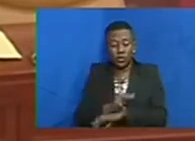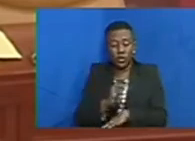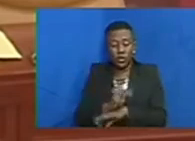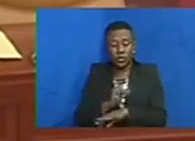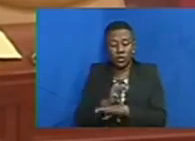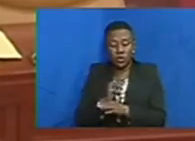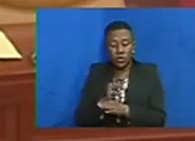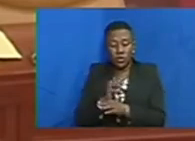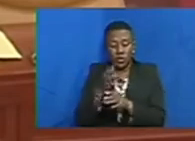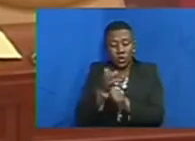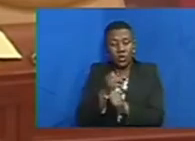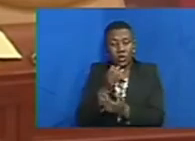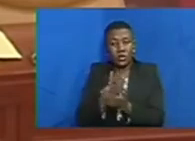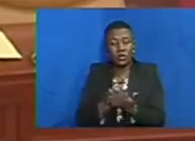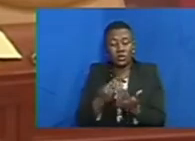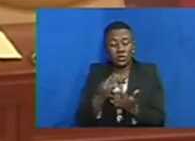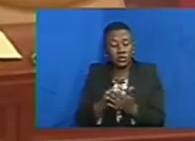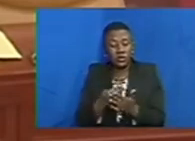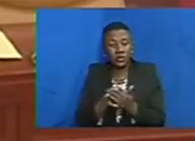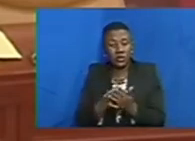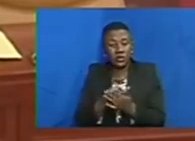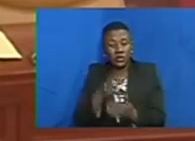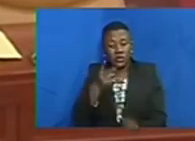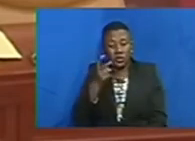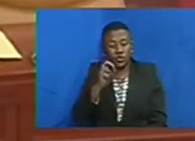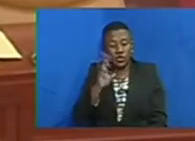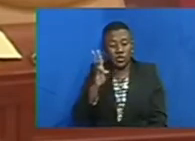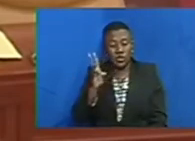allocated with a budgetary amount of